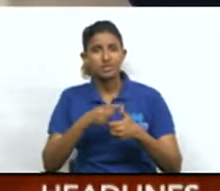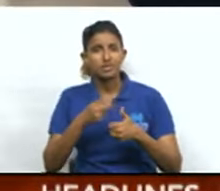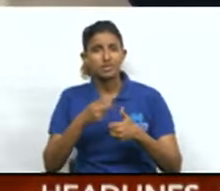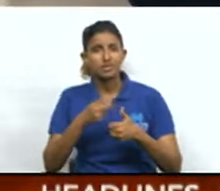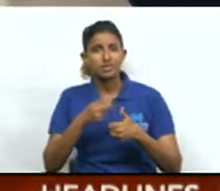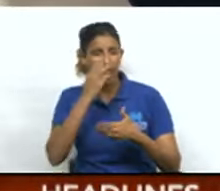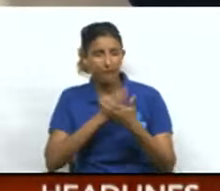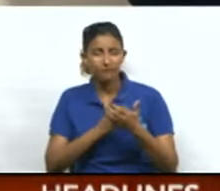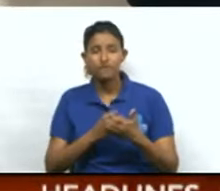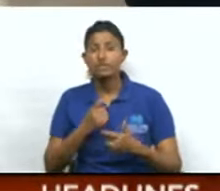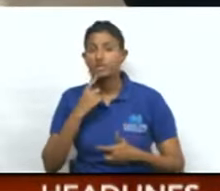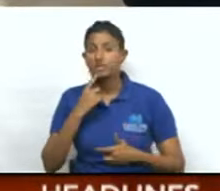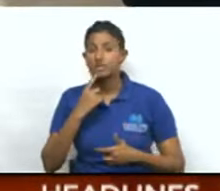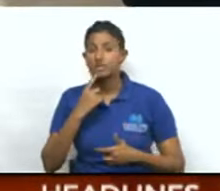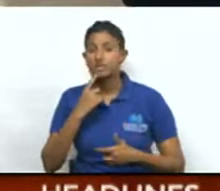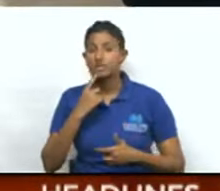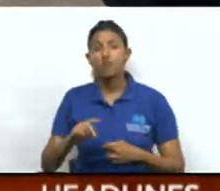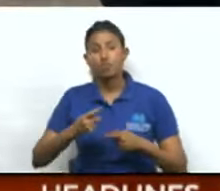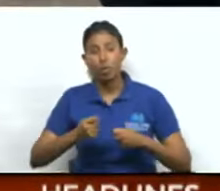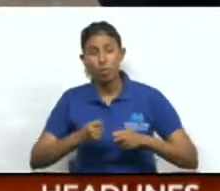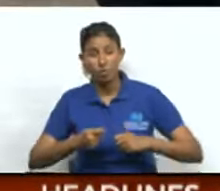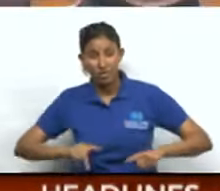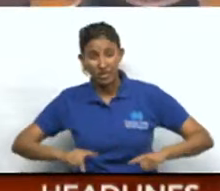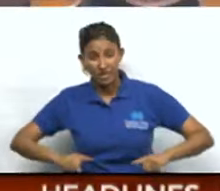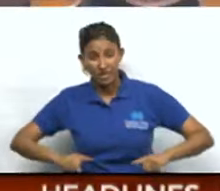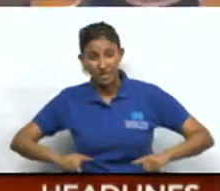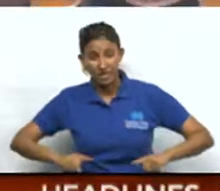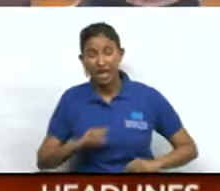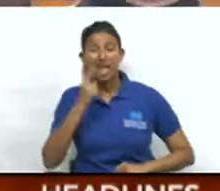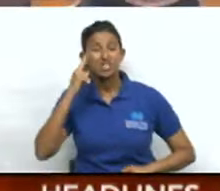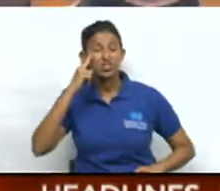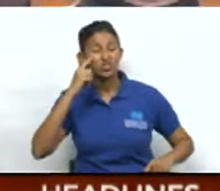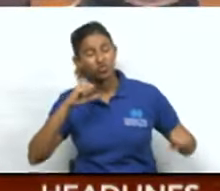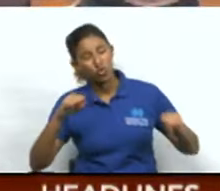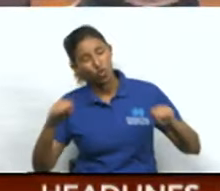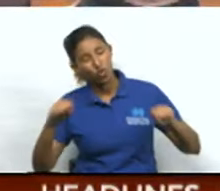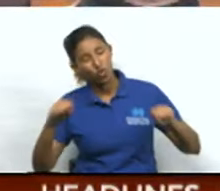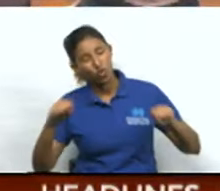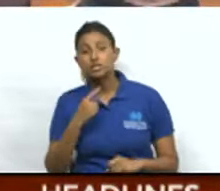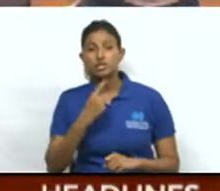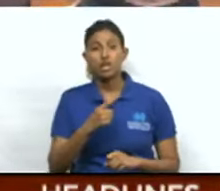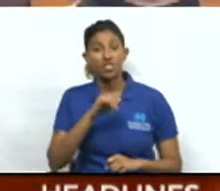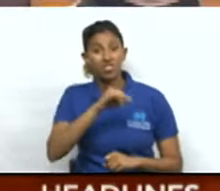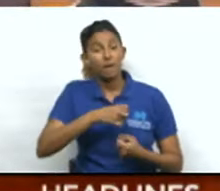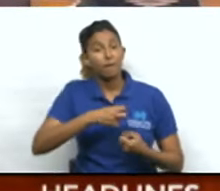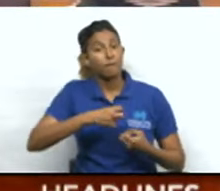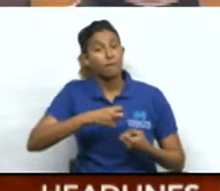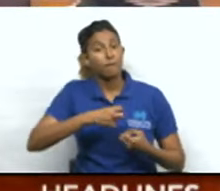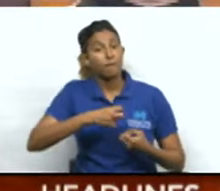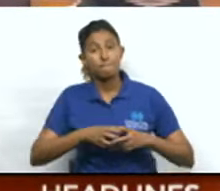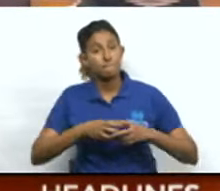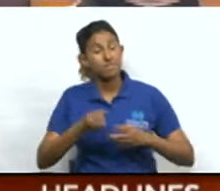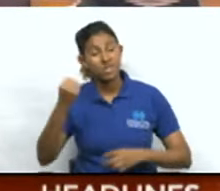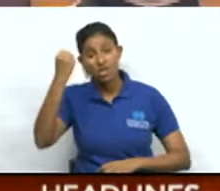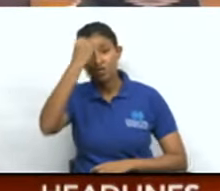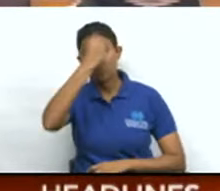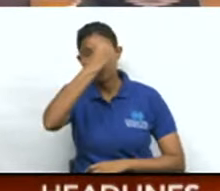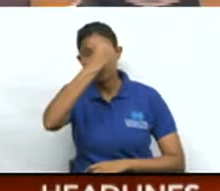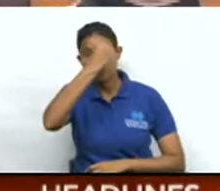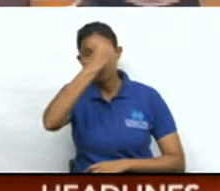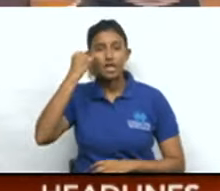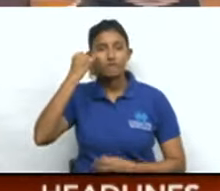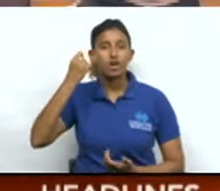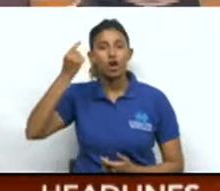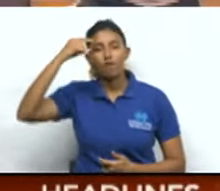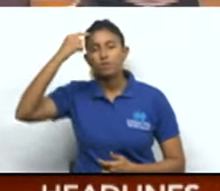stroke. It is a huge issue that if the message is to be sent that if you are to go